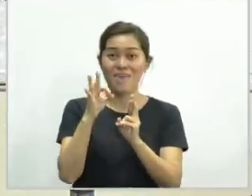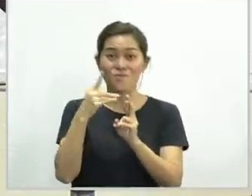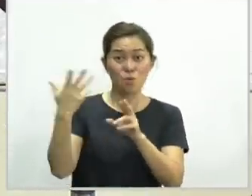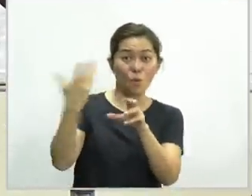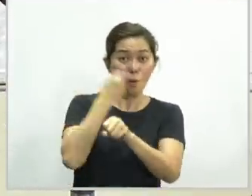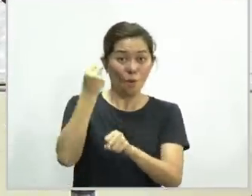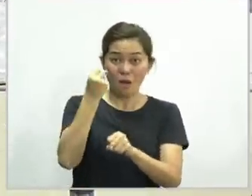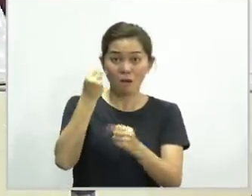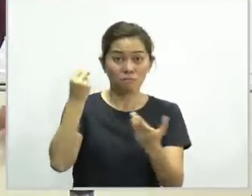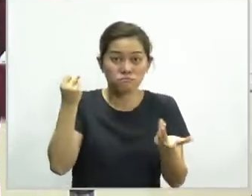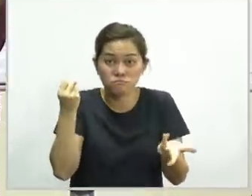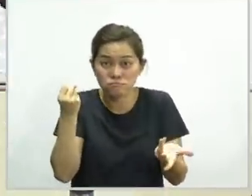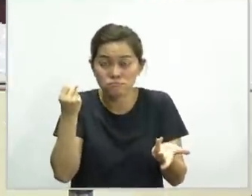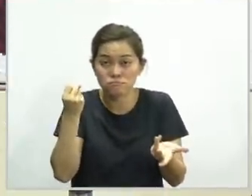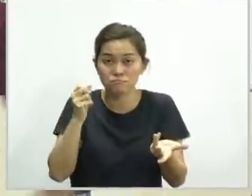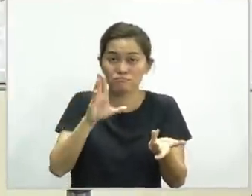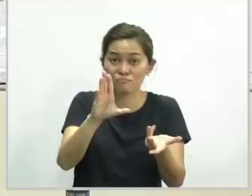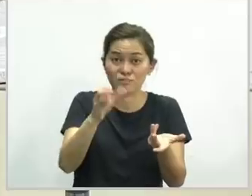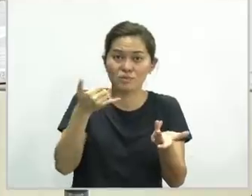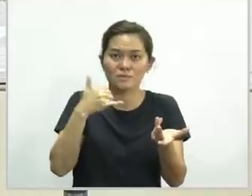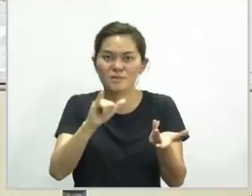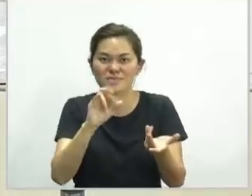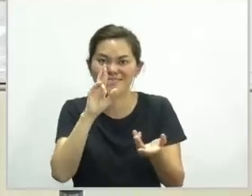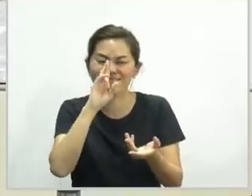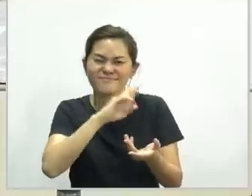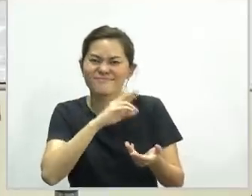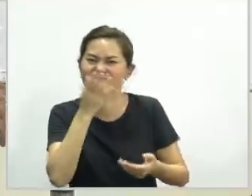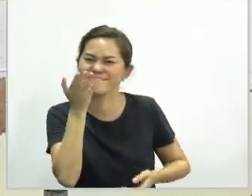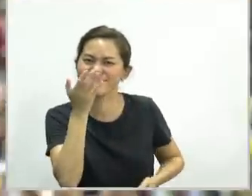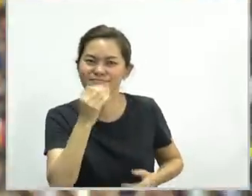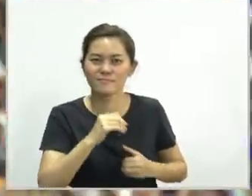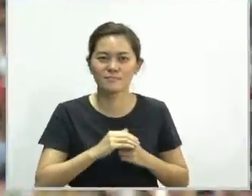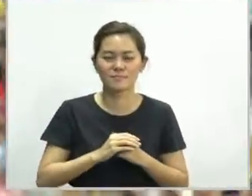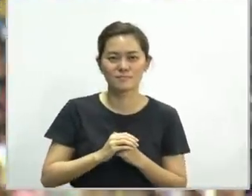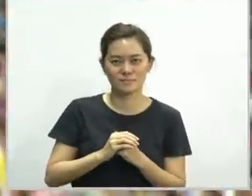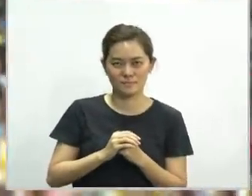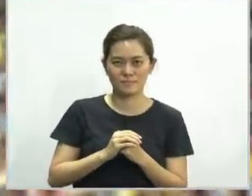the race, you're still a rat.